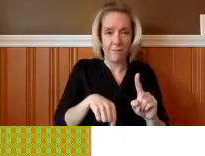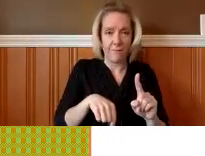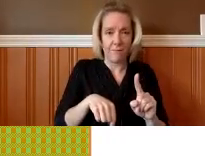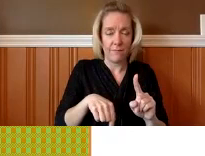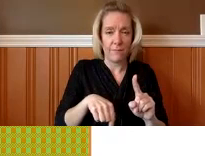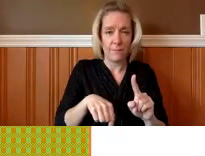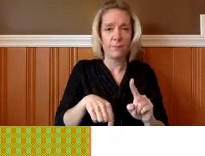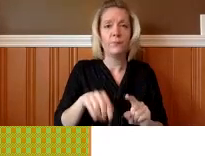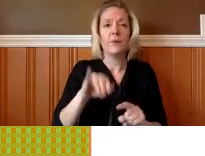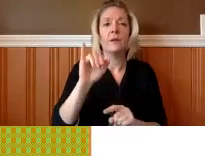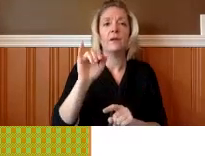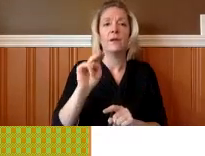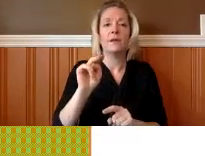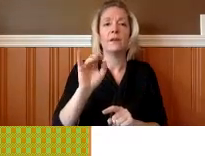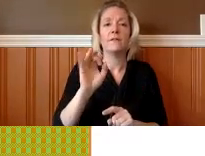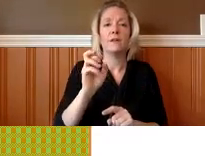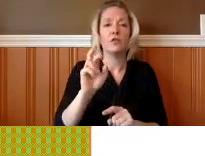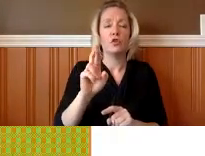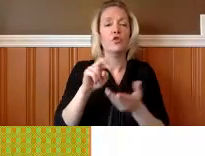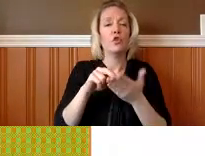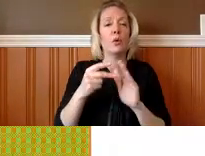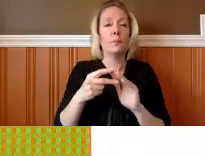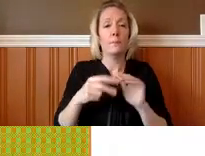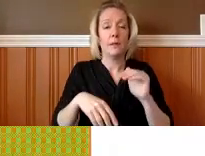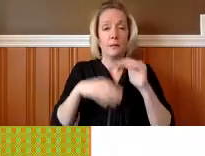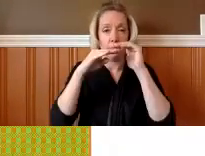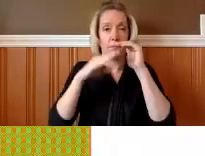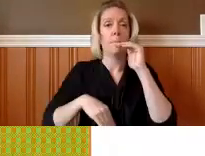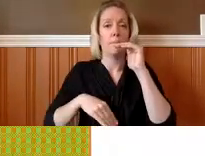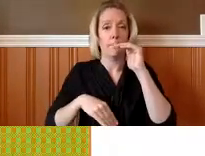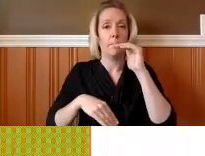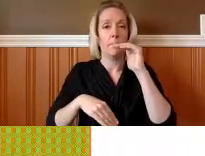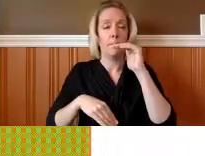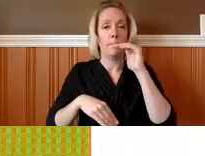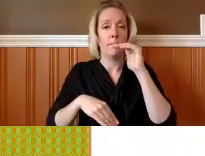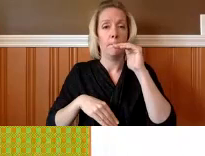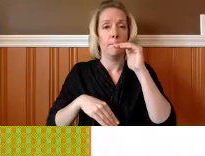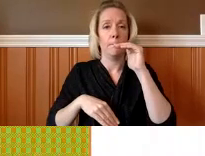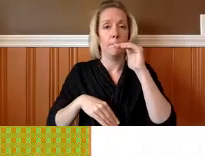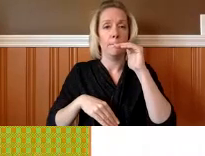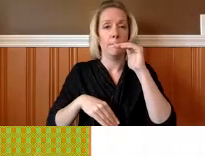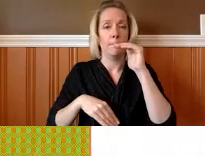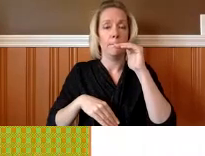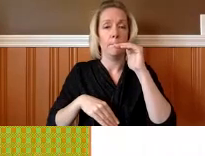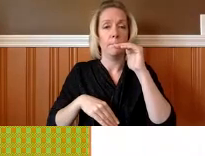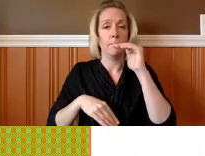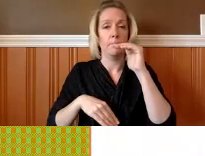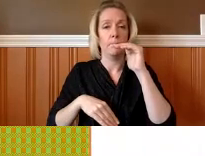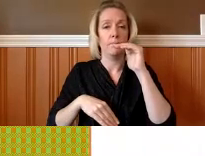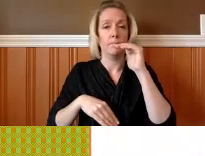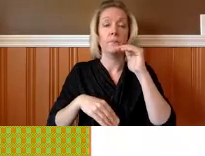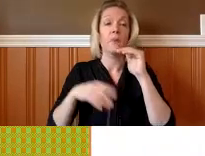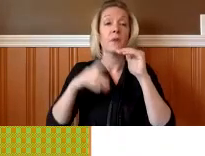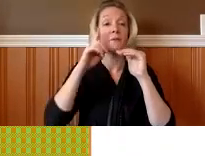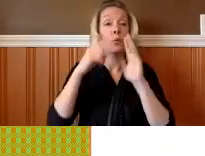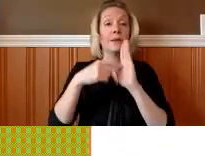you. So your inferior field is anything that's lower than you. If you put something on the tray on your student,